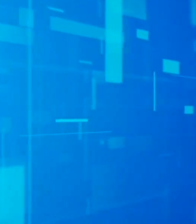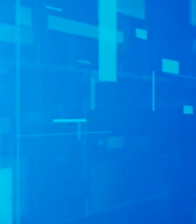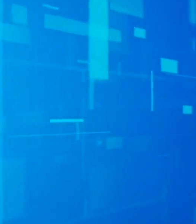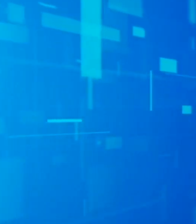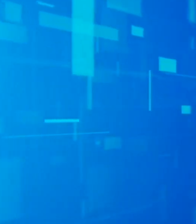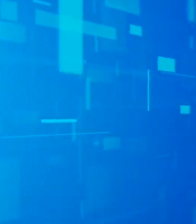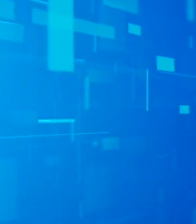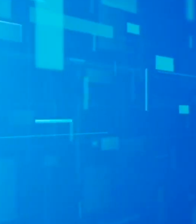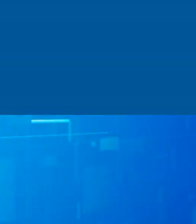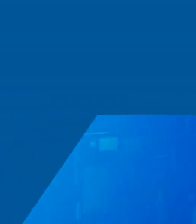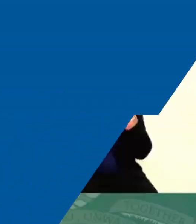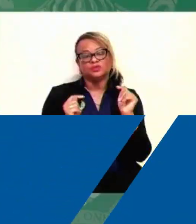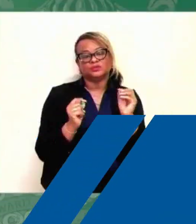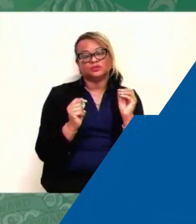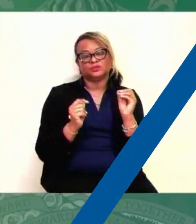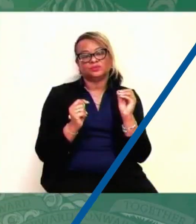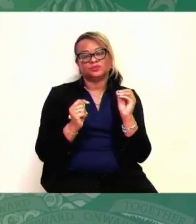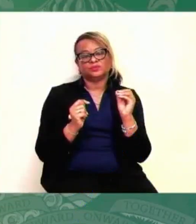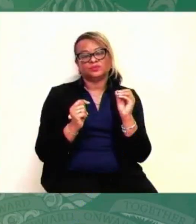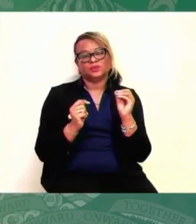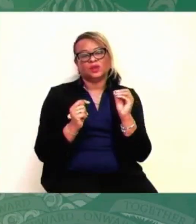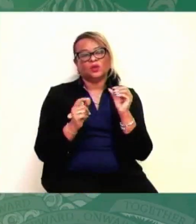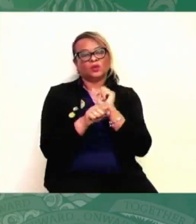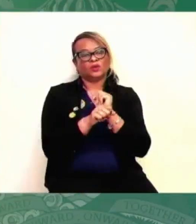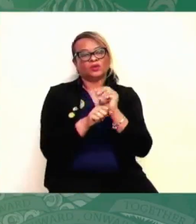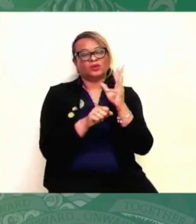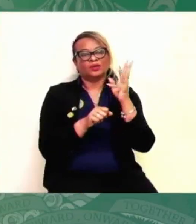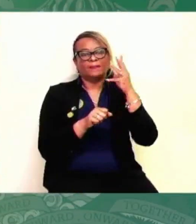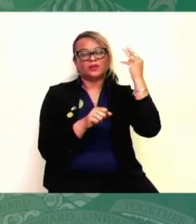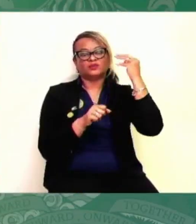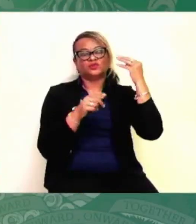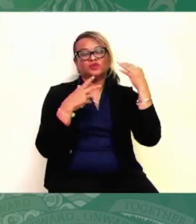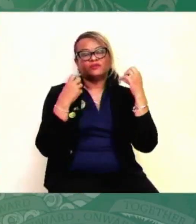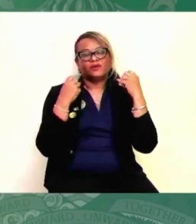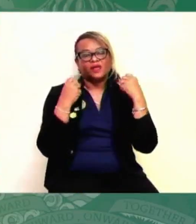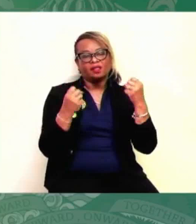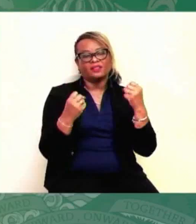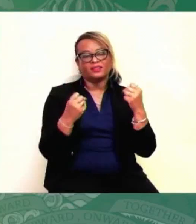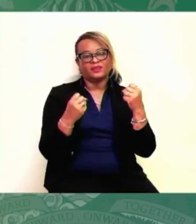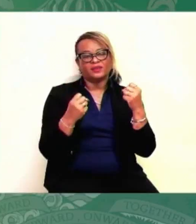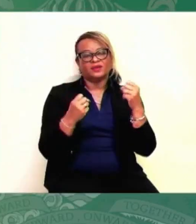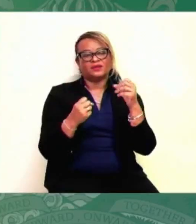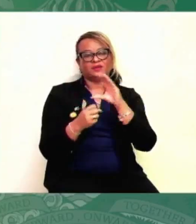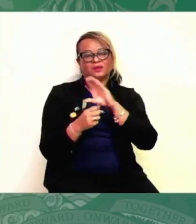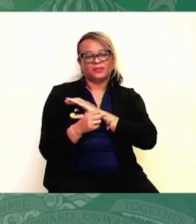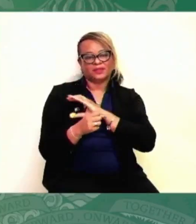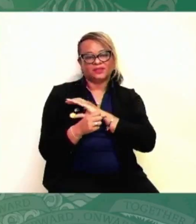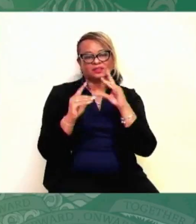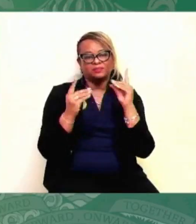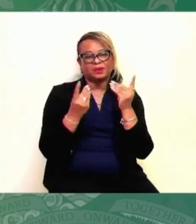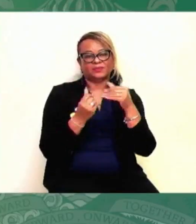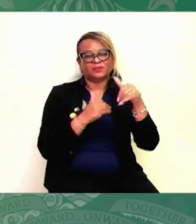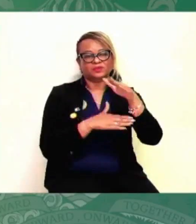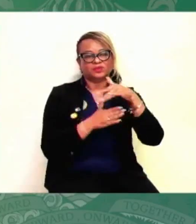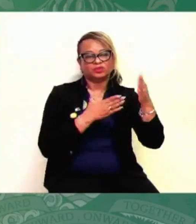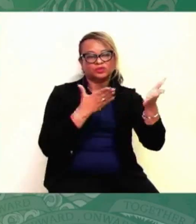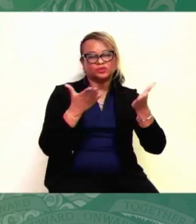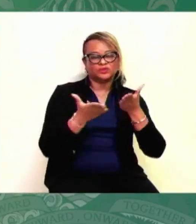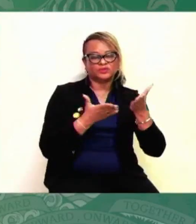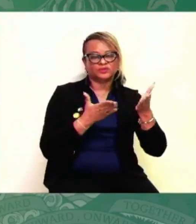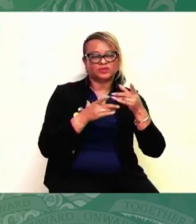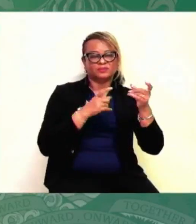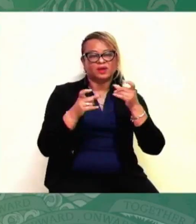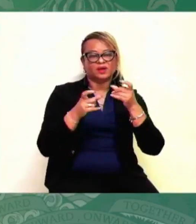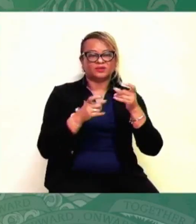in a proper manner. Working with the Ministry of Health, the police, the Department of Social Services to manage